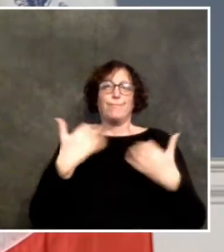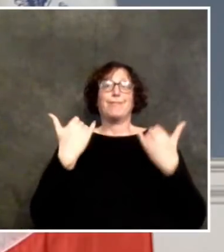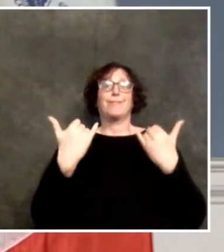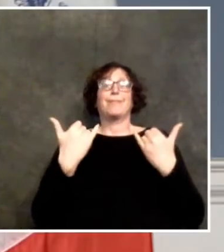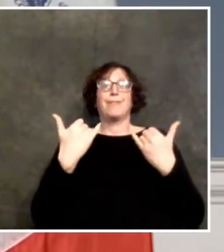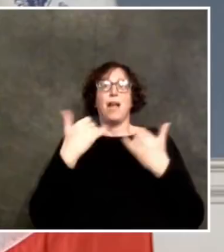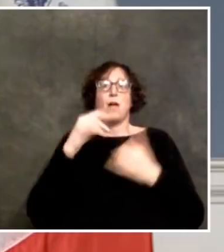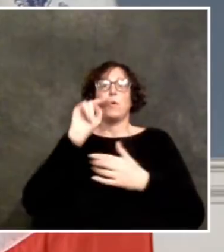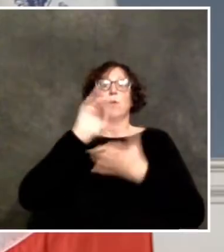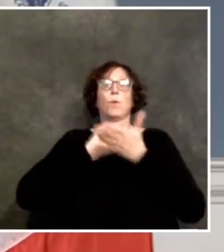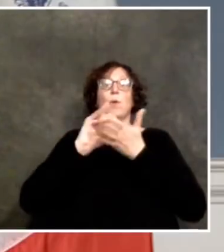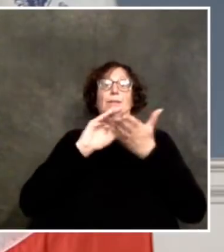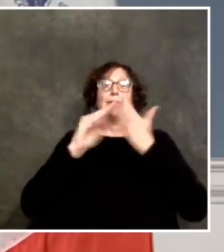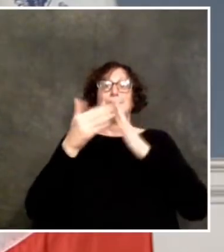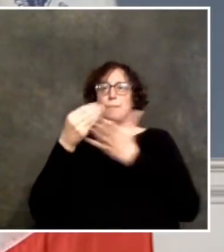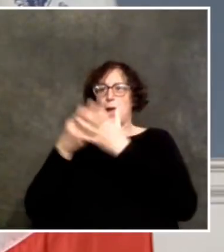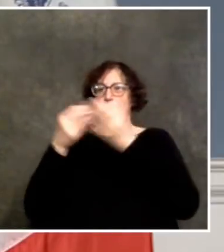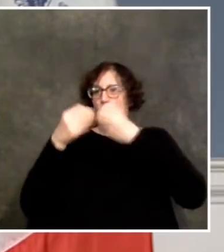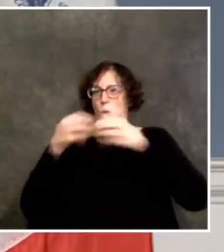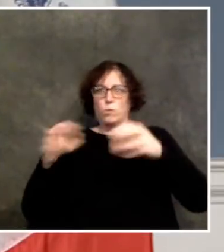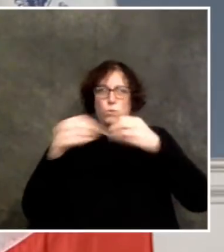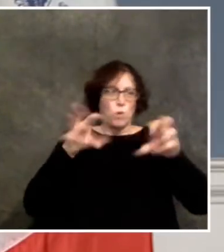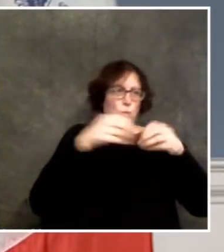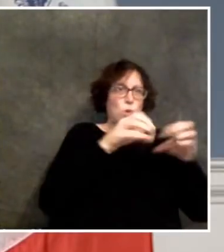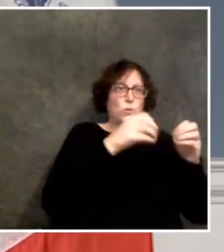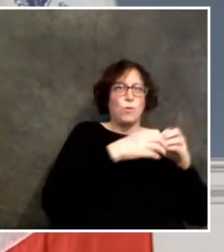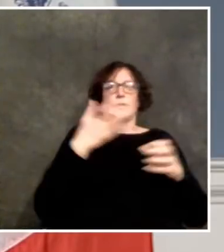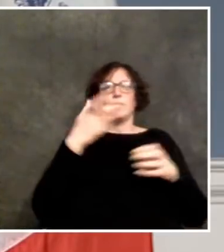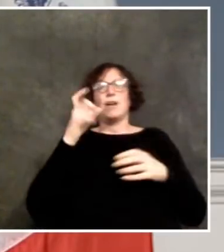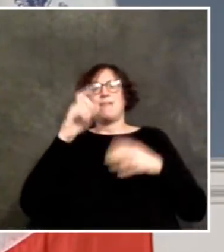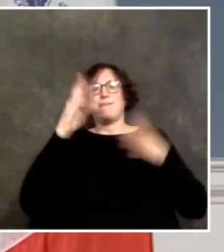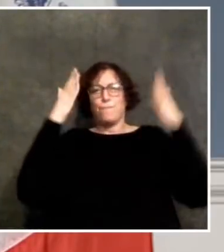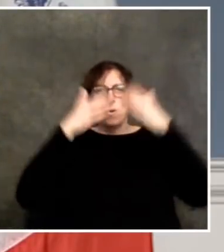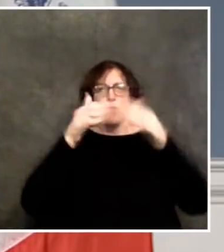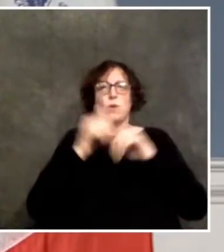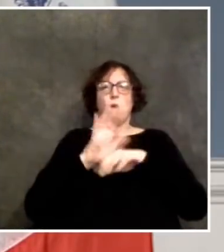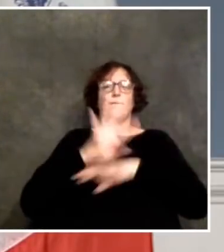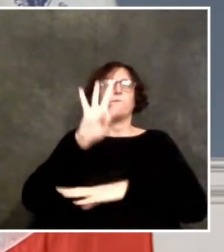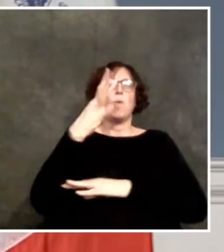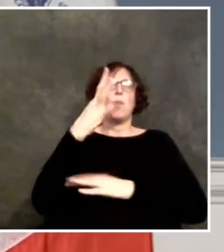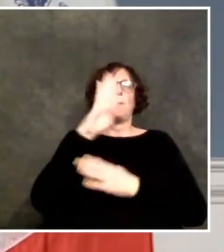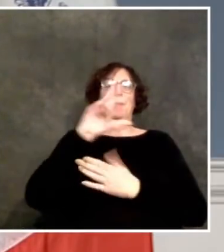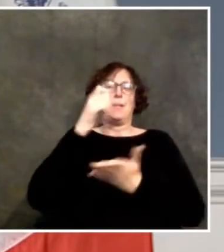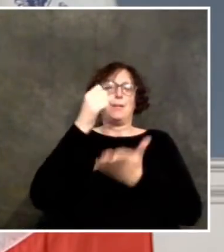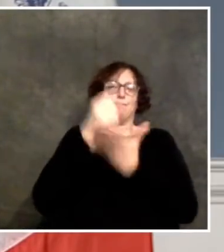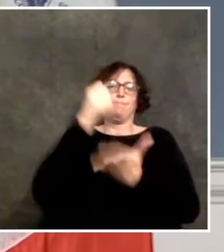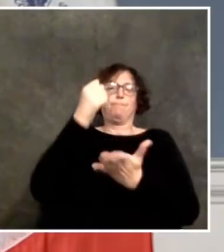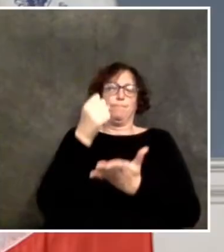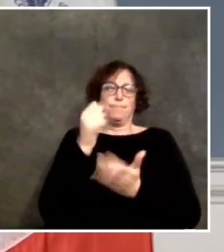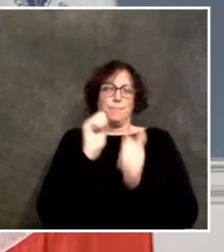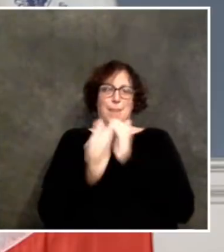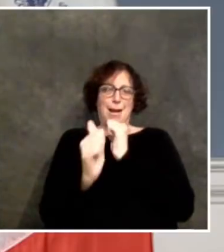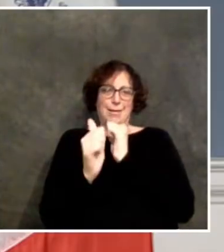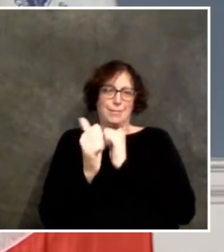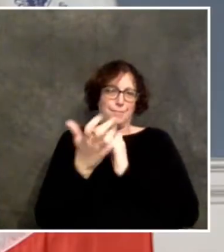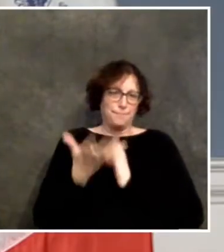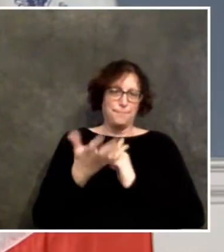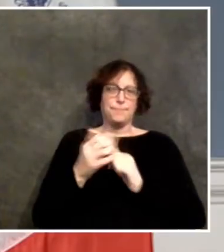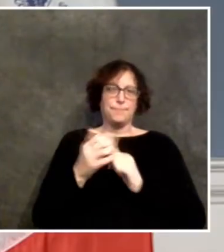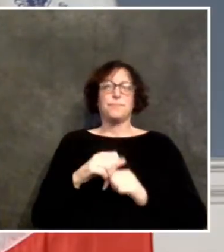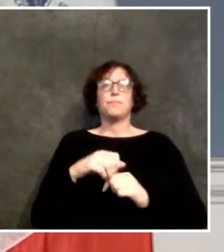the stimulus, getting that done. Look, there's some cuts in there I don't like one bit. We're